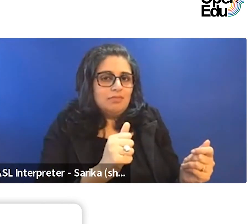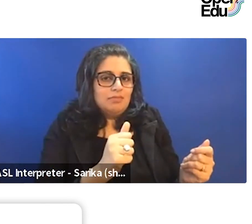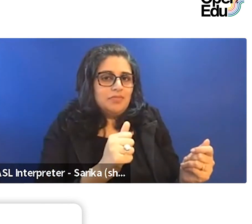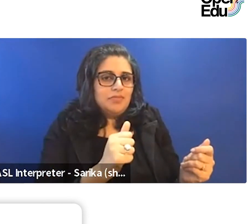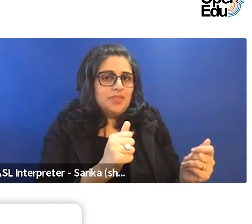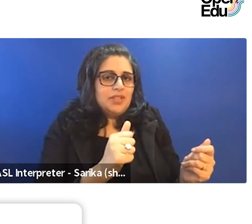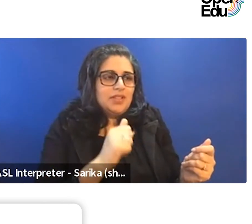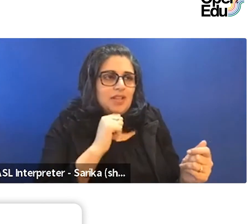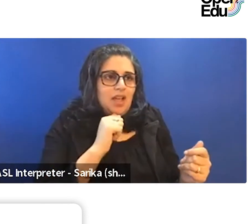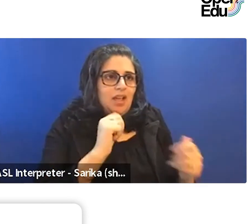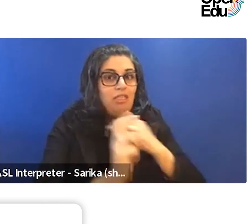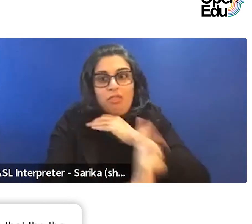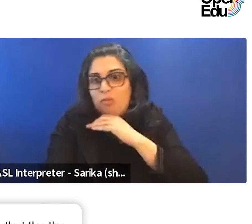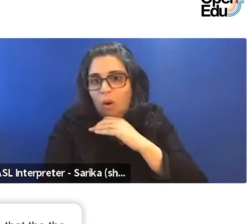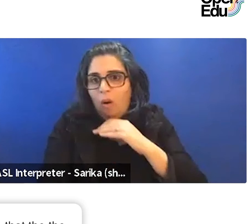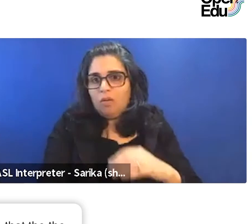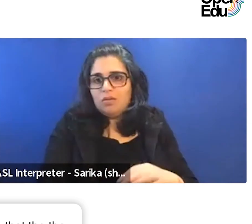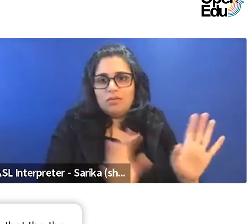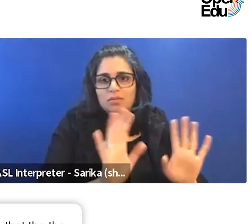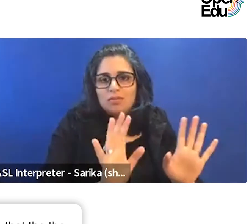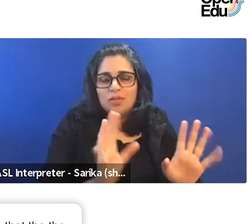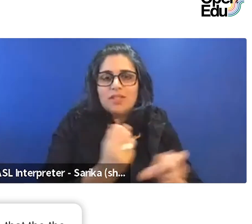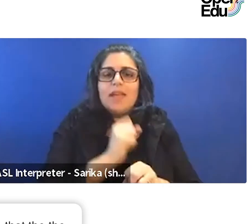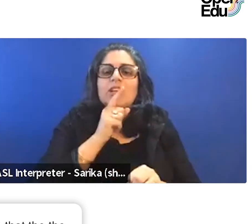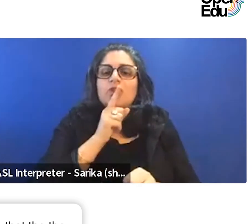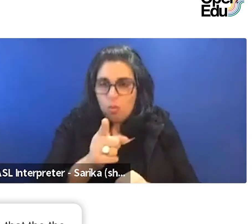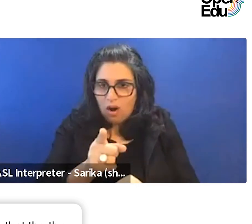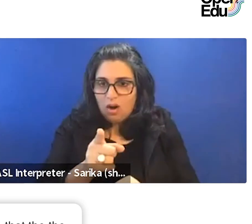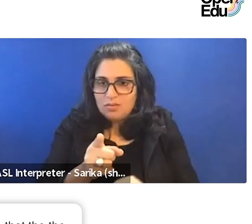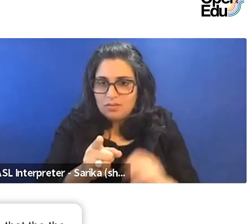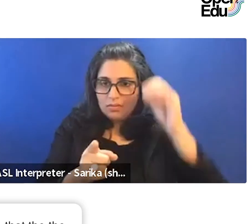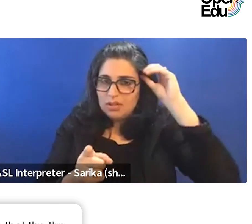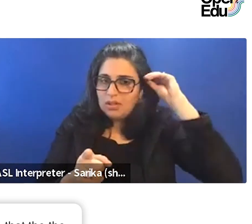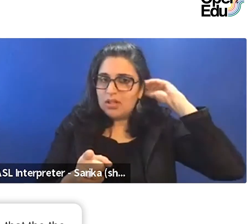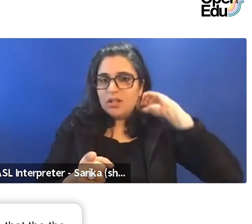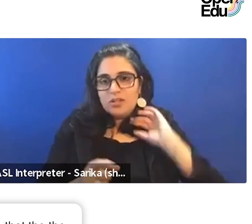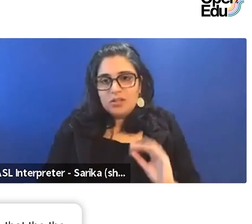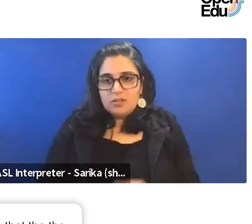exist or throwing it in the trash, is making sure that there's